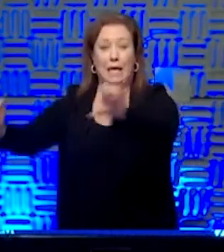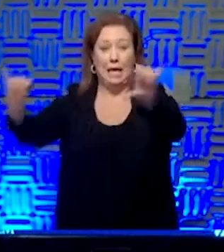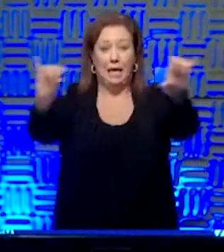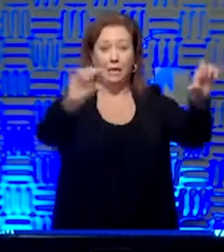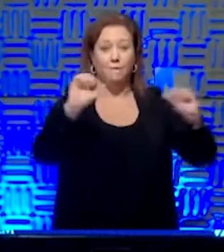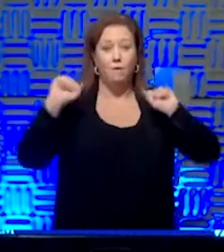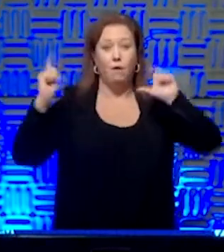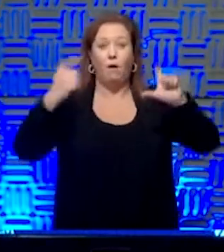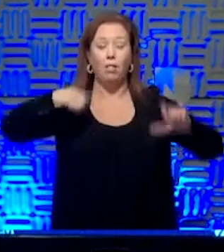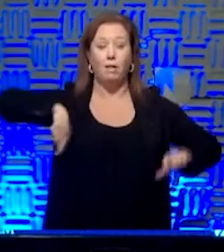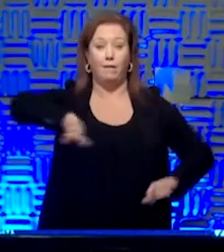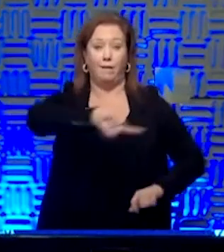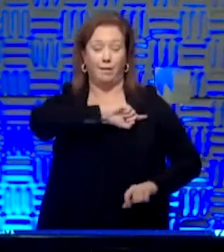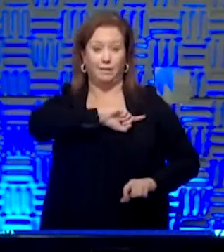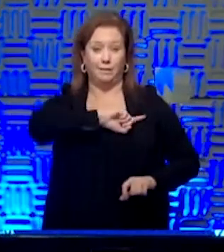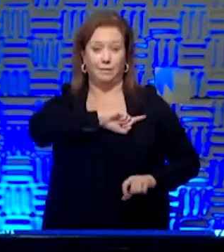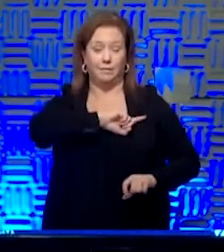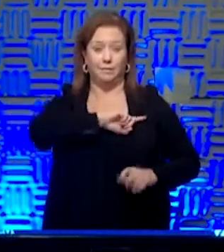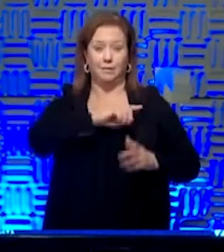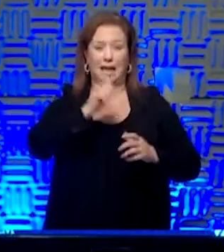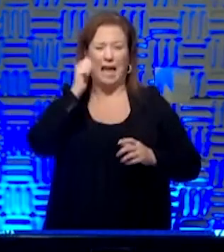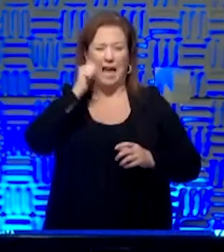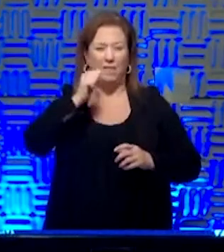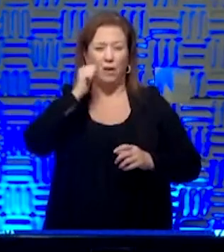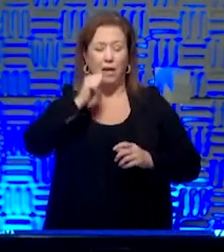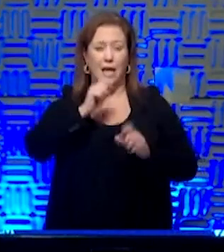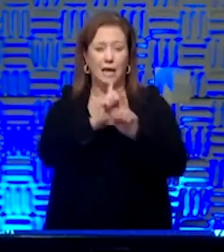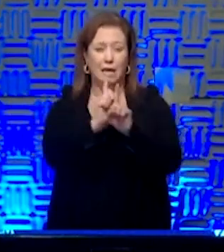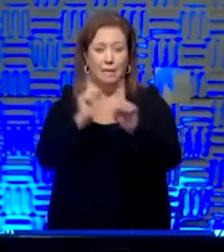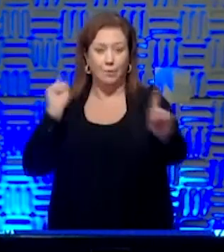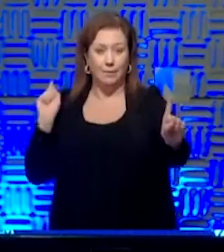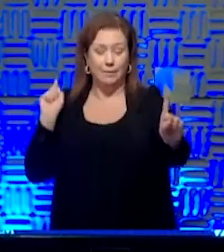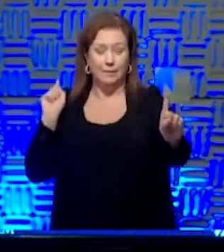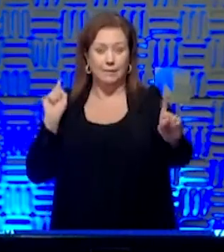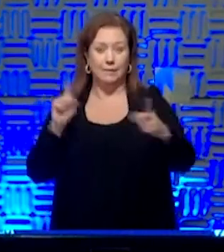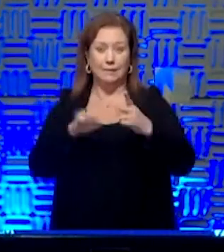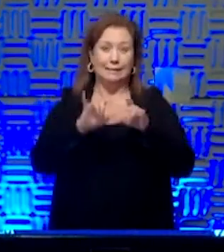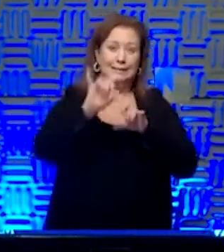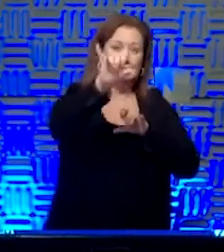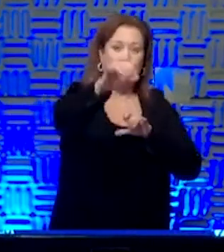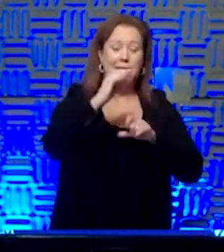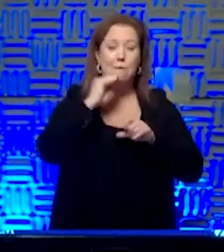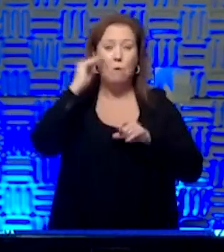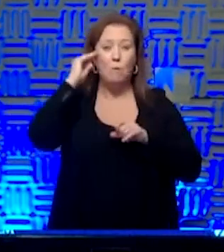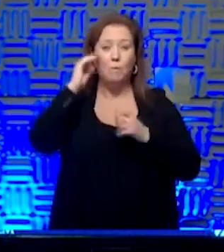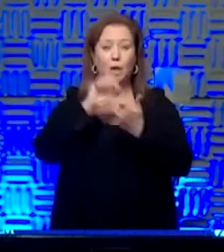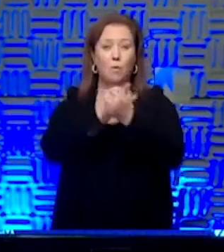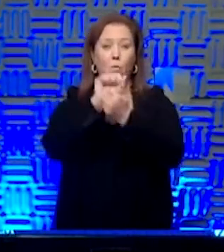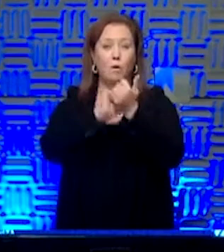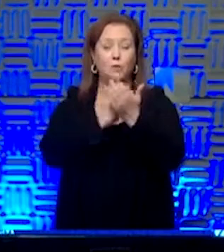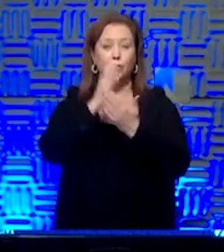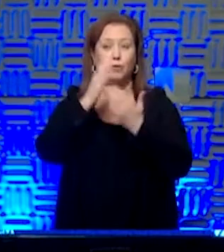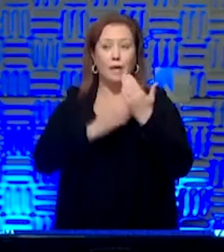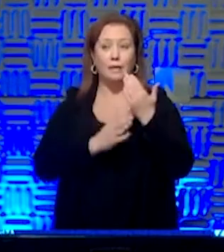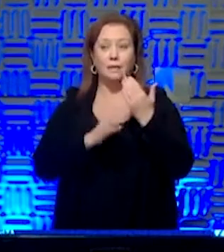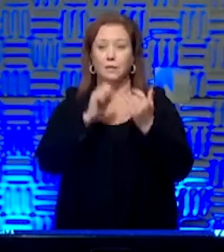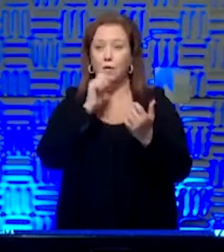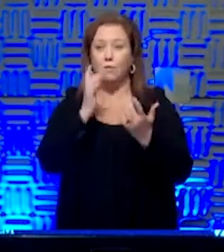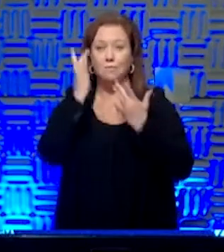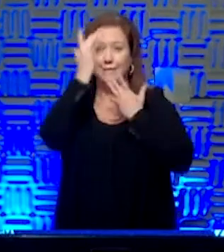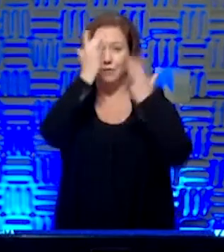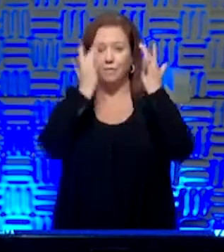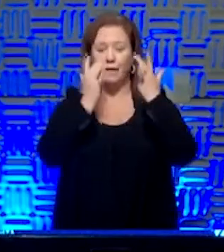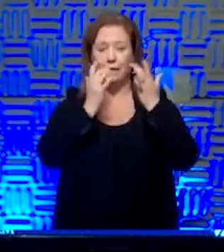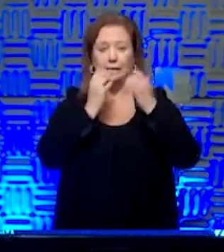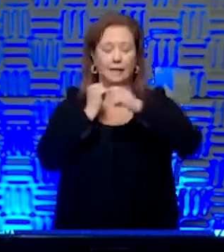we say every day. Keep your distance. Stay home. Wash your hands. Don't touch your face,